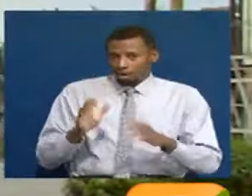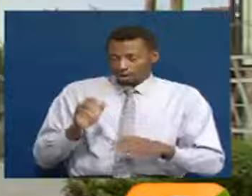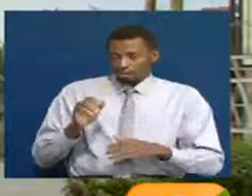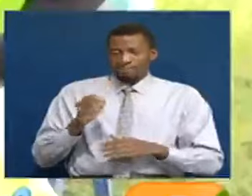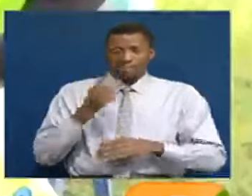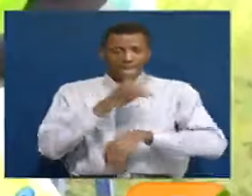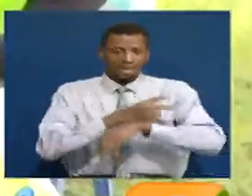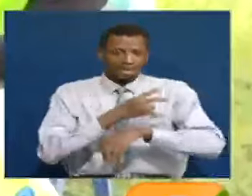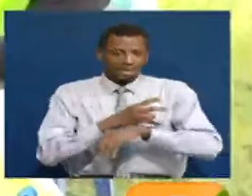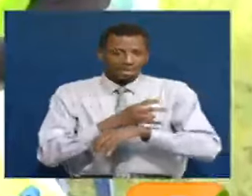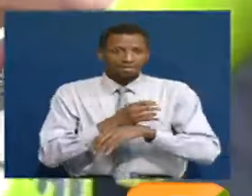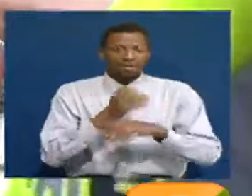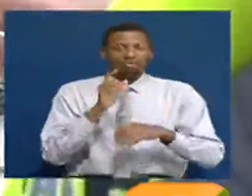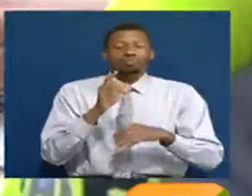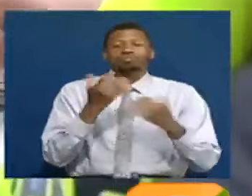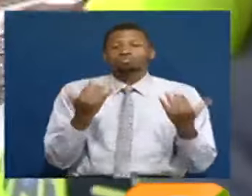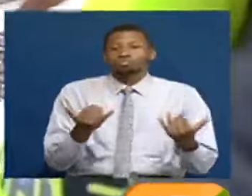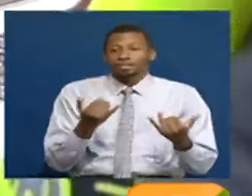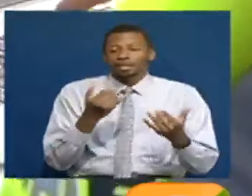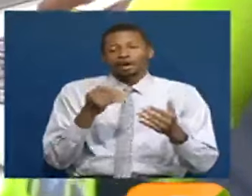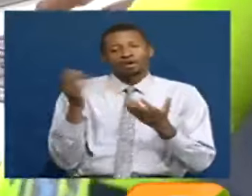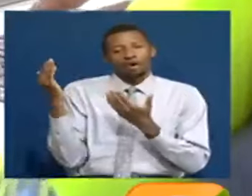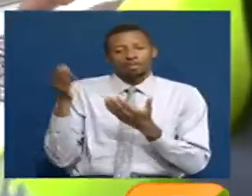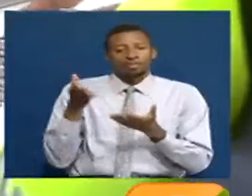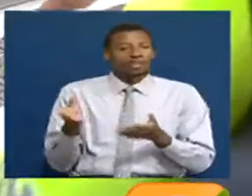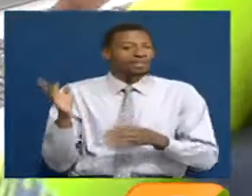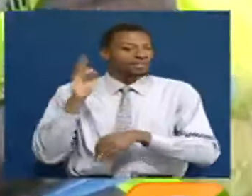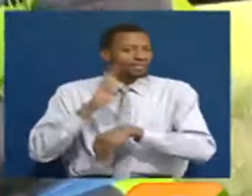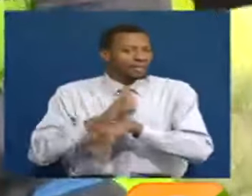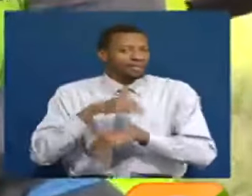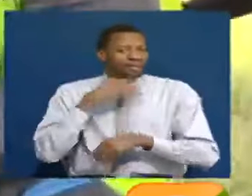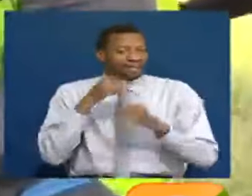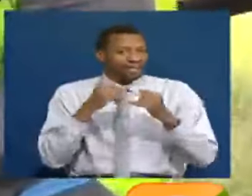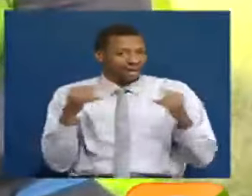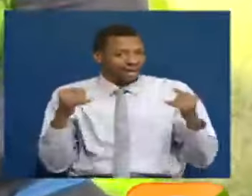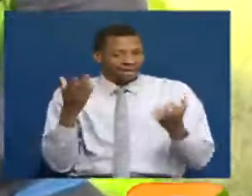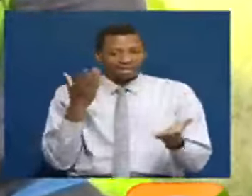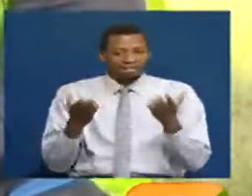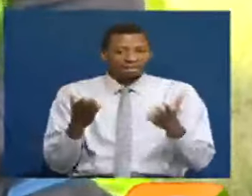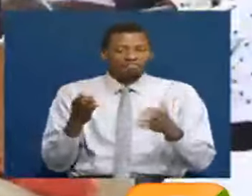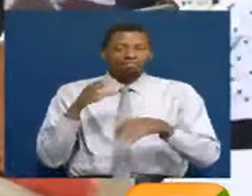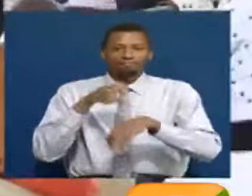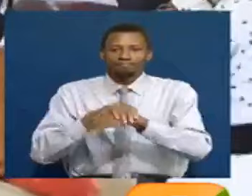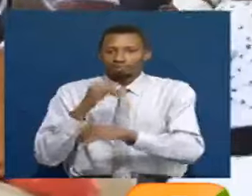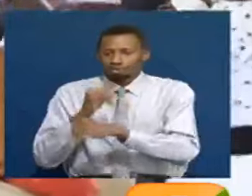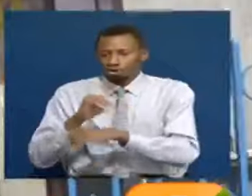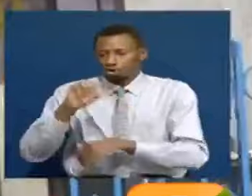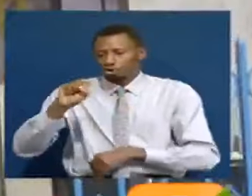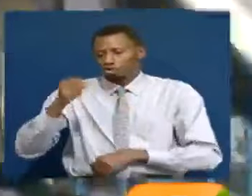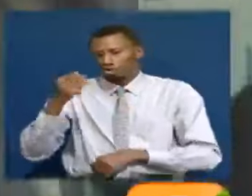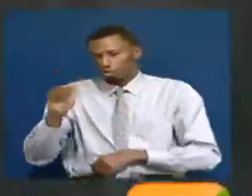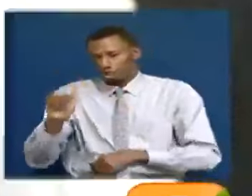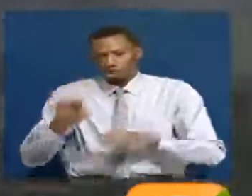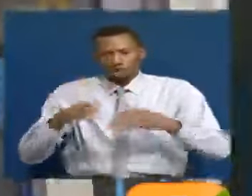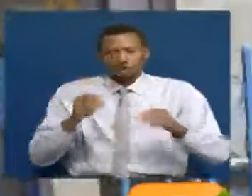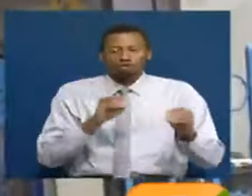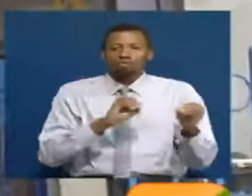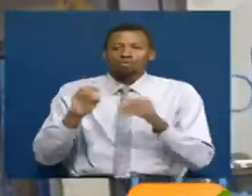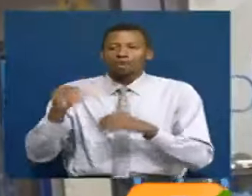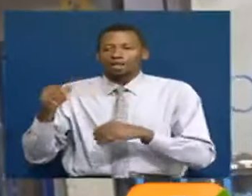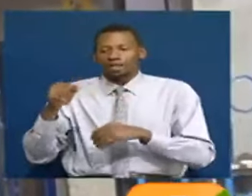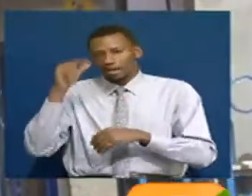of transition to SHA, hopeful that this deadline would find them either in the employ of SHA, redeployed to other government agencies,